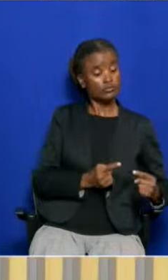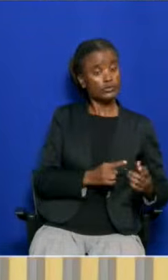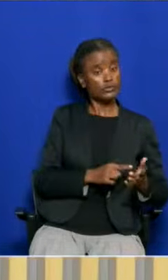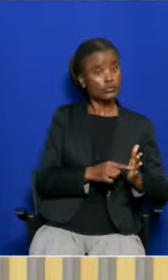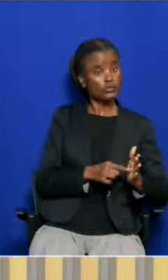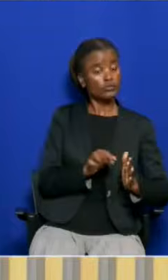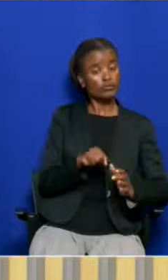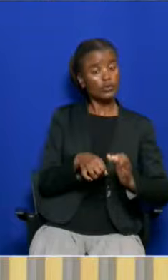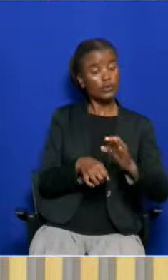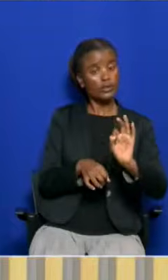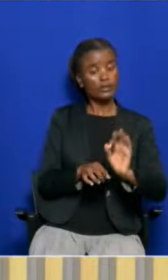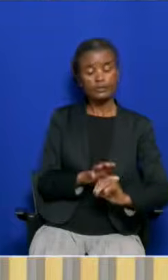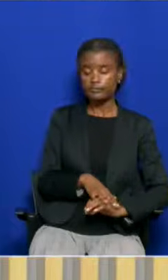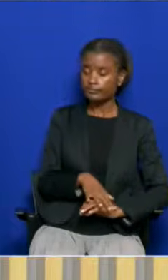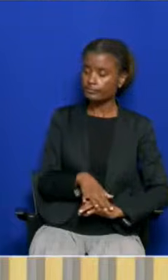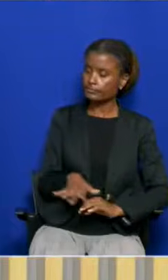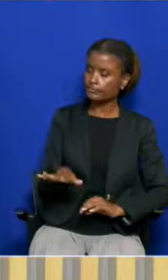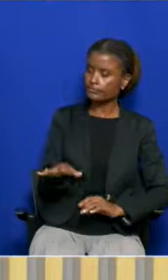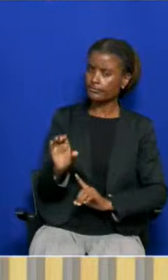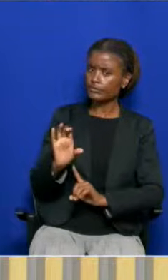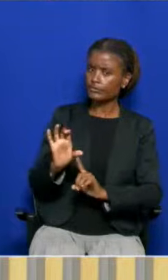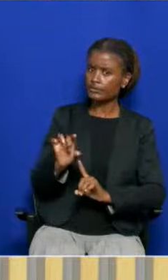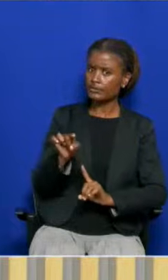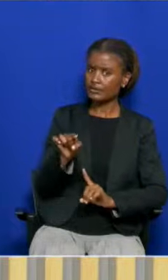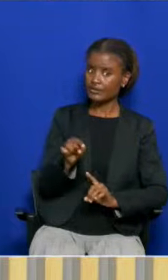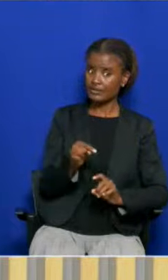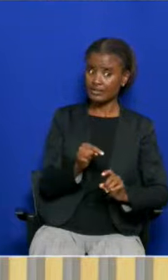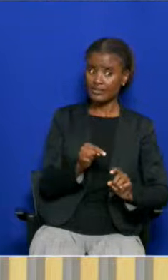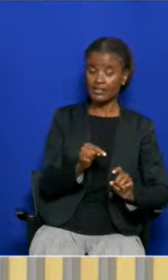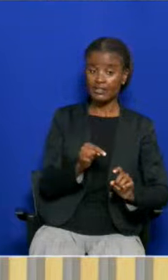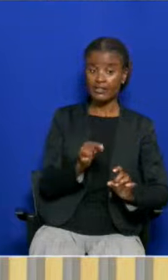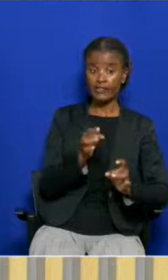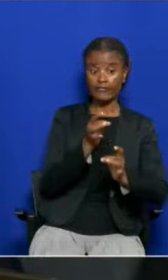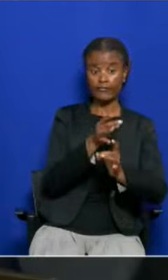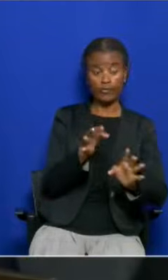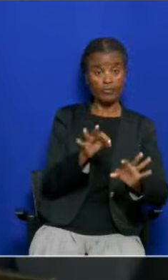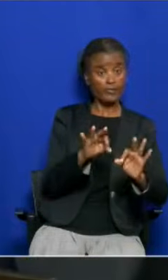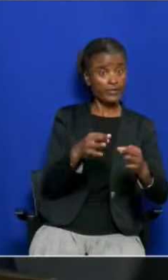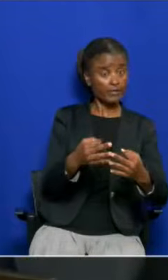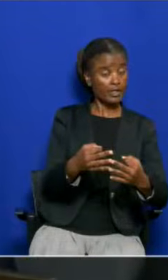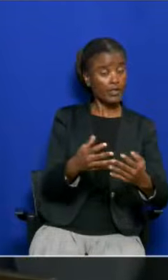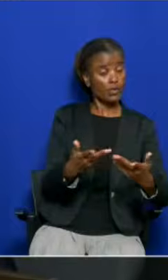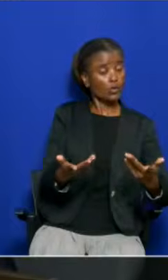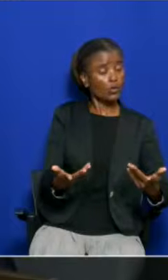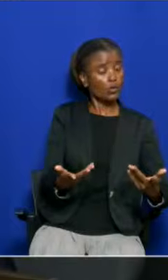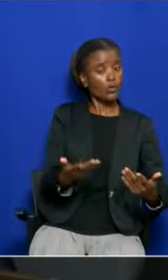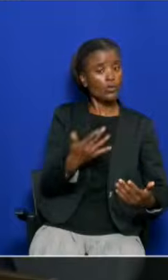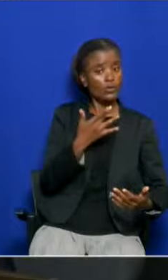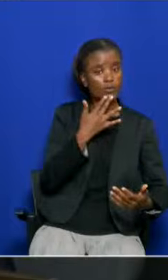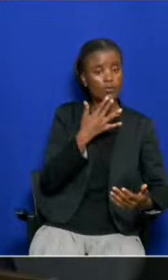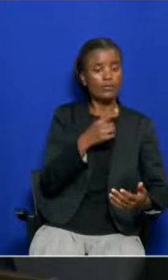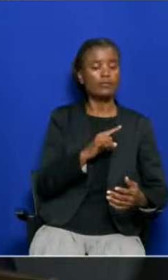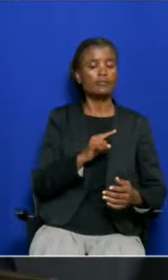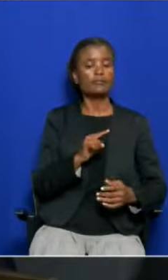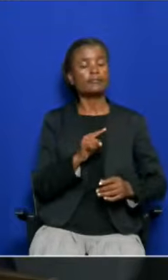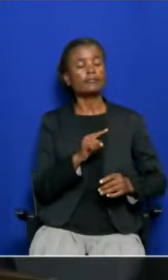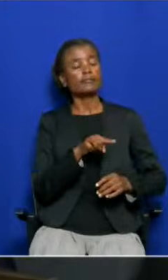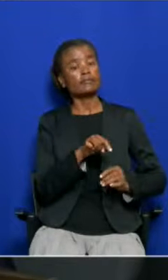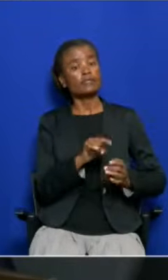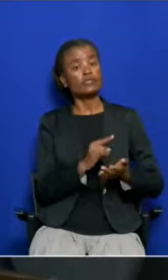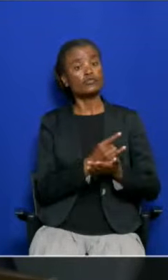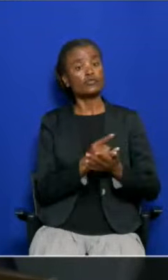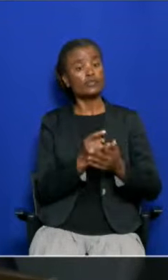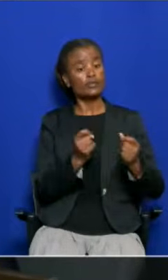Mr. Chaskasan, was this directed at the family when you say condolences were expressed? The chat was a chat with Mr.